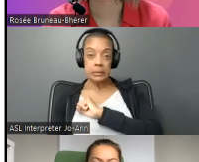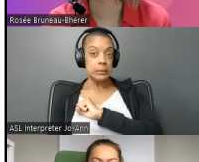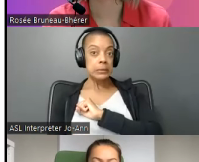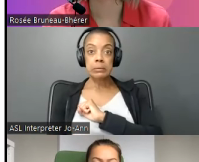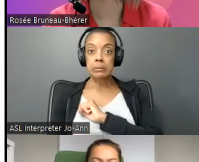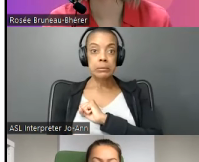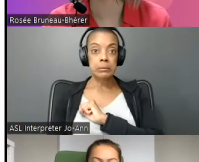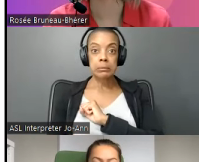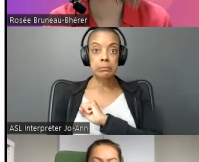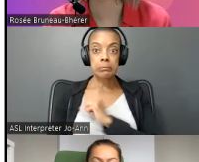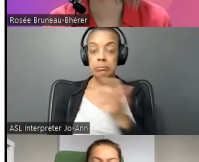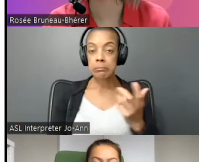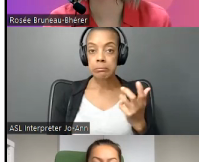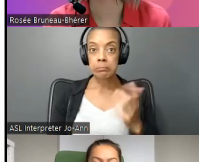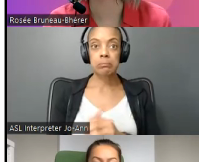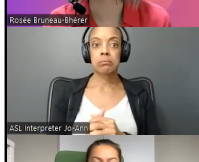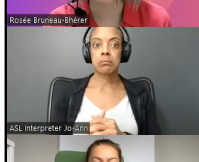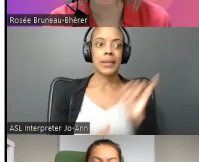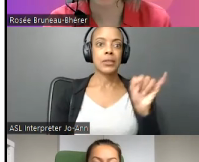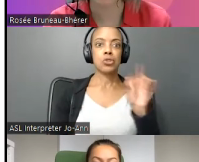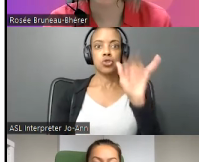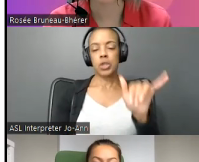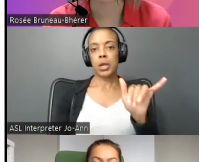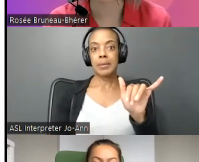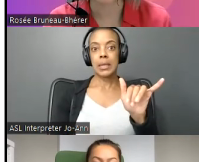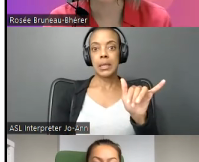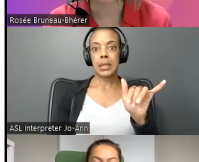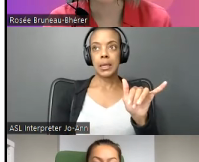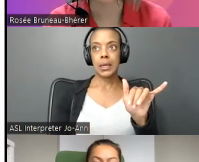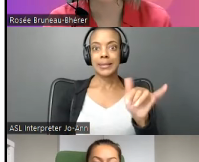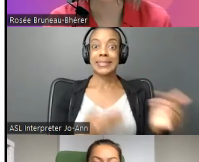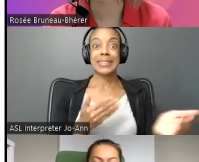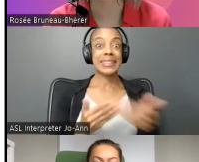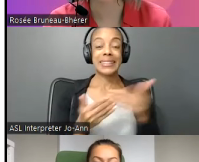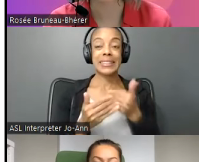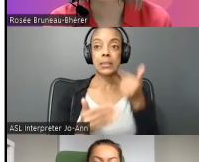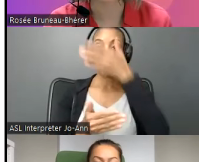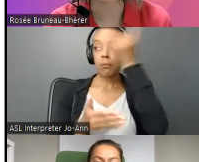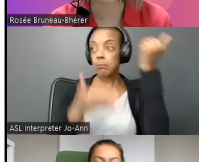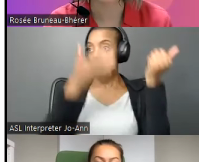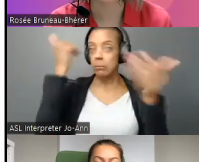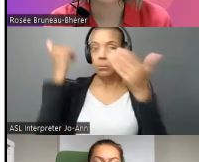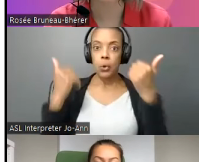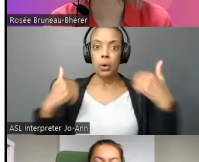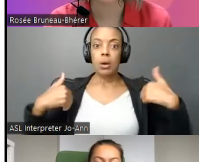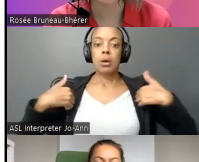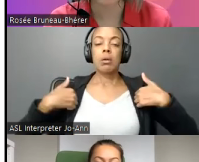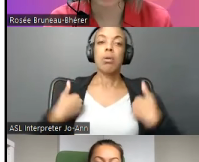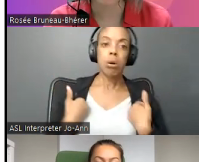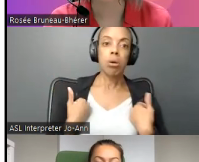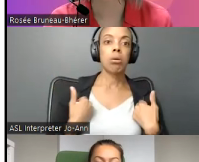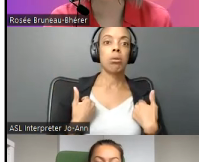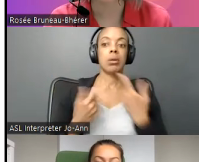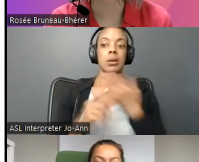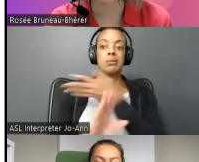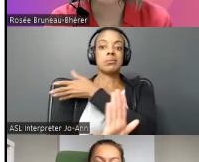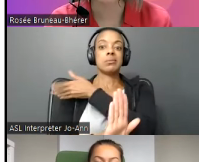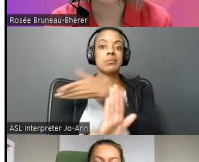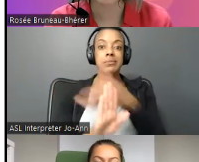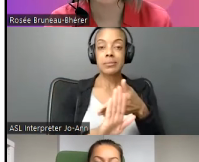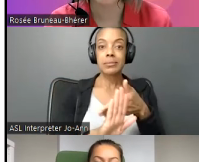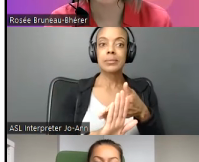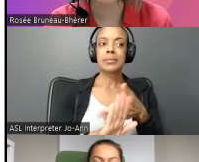In Jeremy's case, it's easy to forget that he's got that baggage because he's acted in a sexual